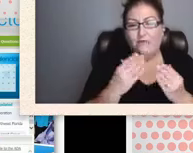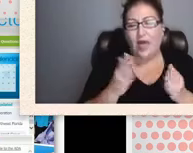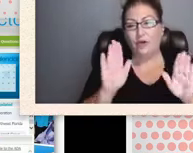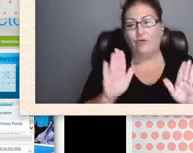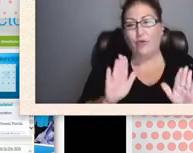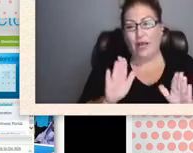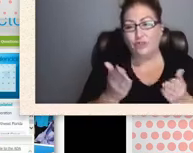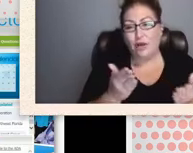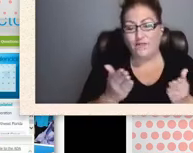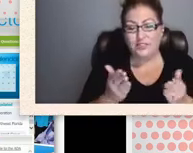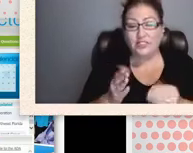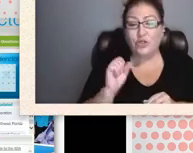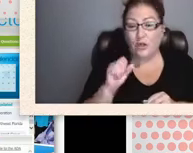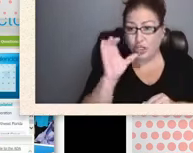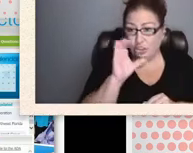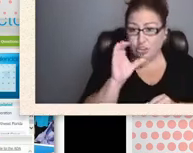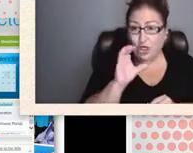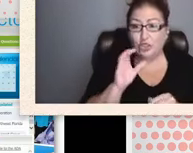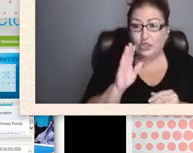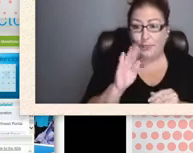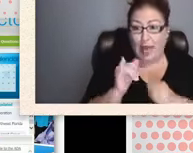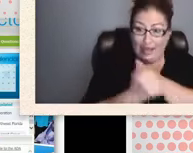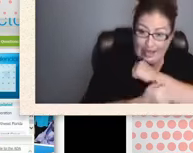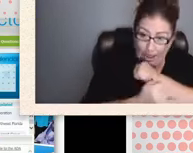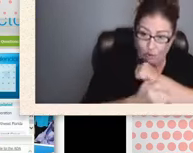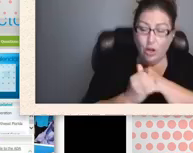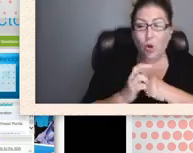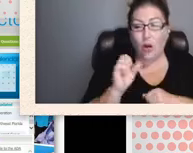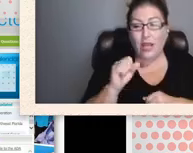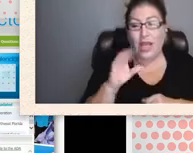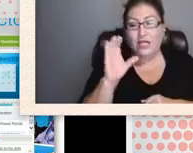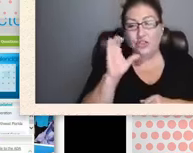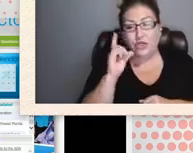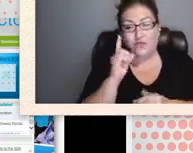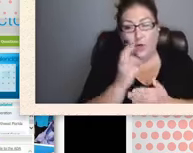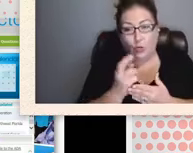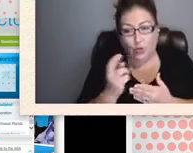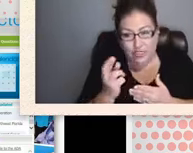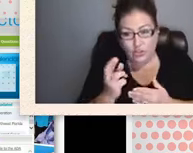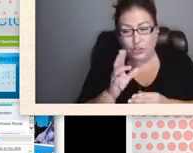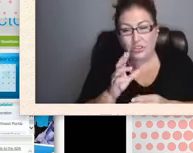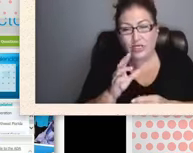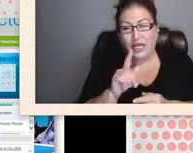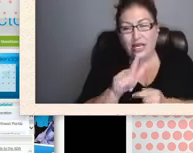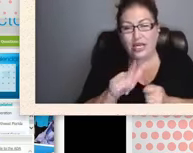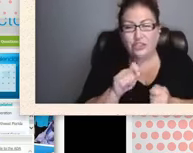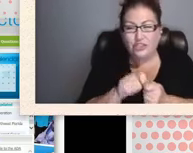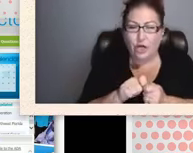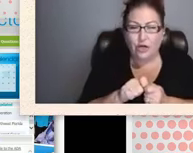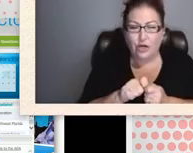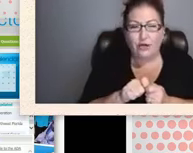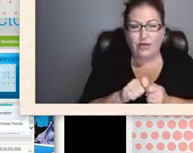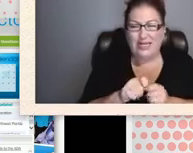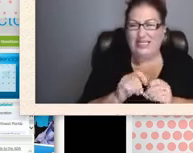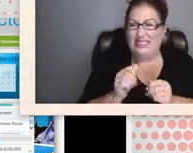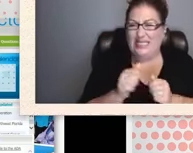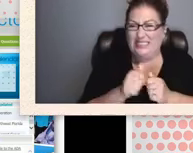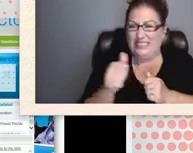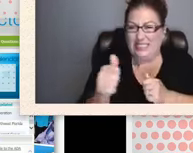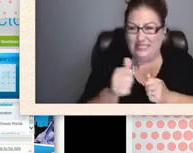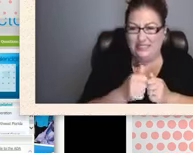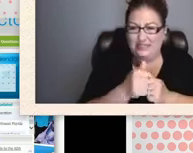can search by county, or you can search for a resource within a certain certain distance from your zip